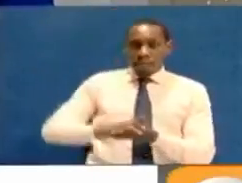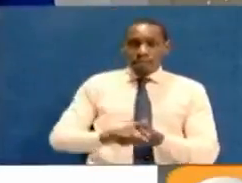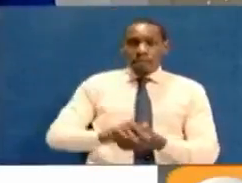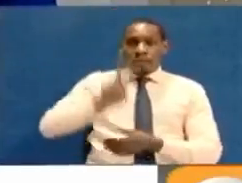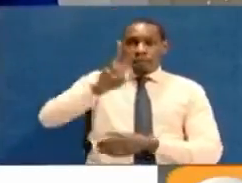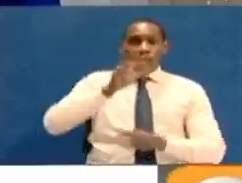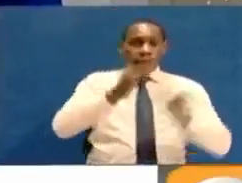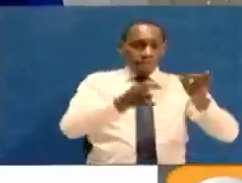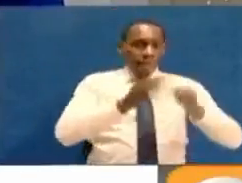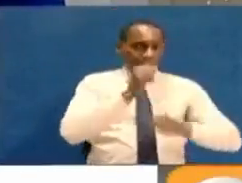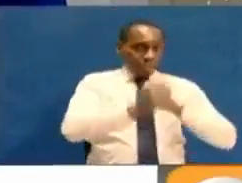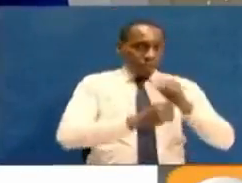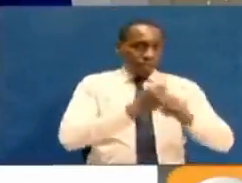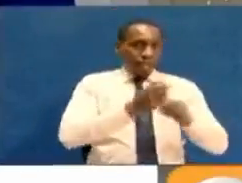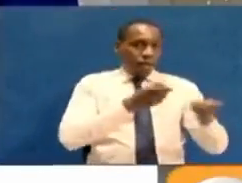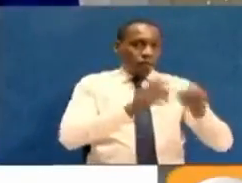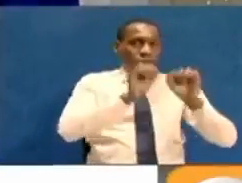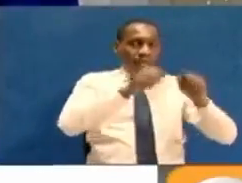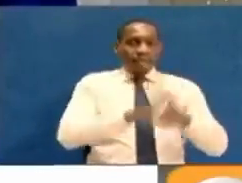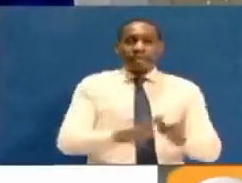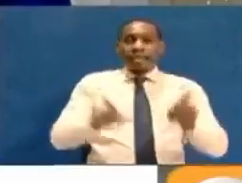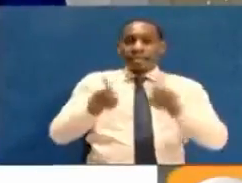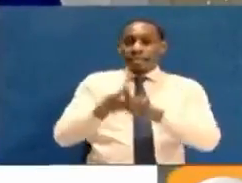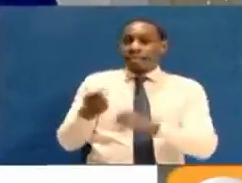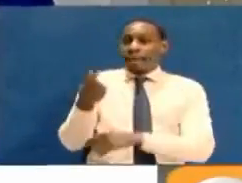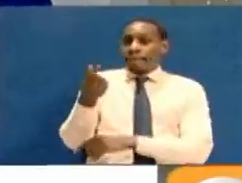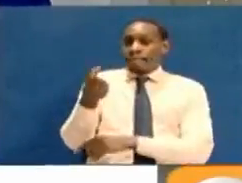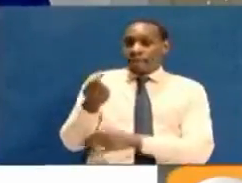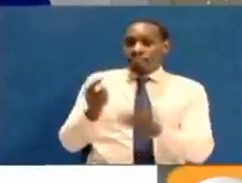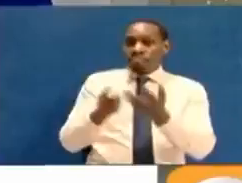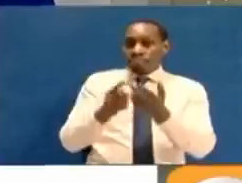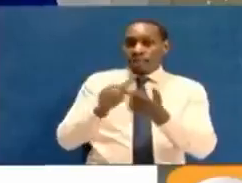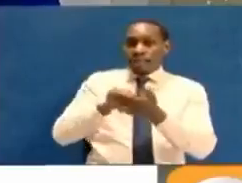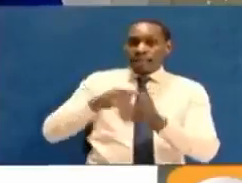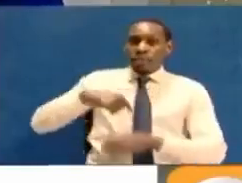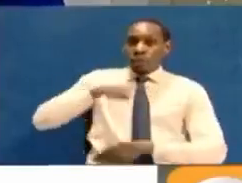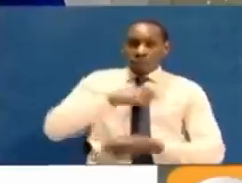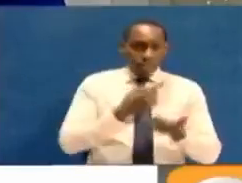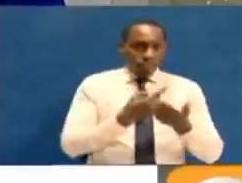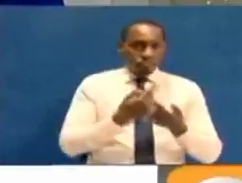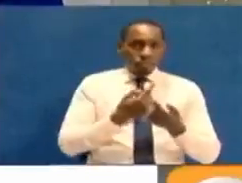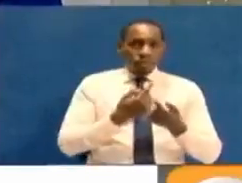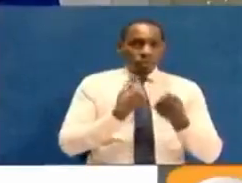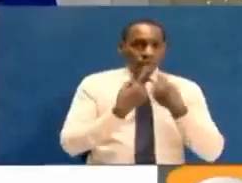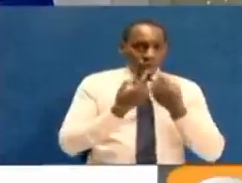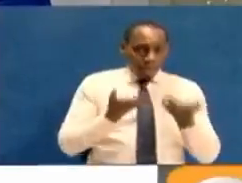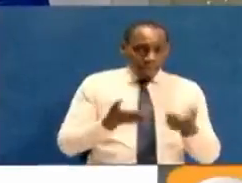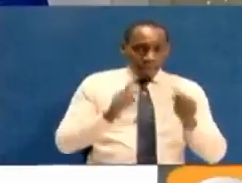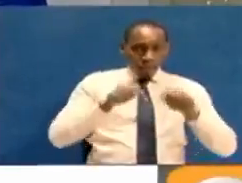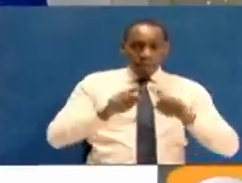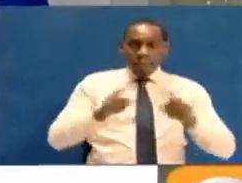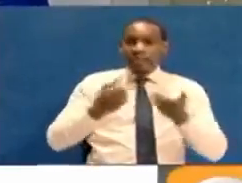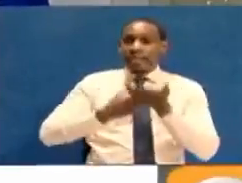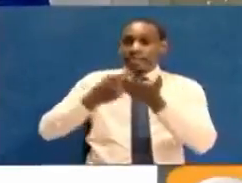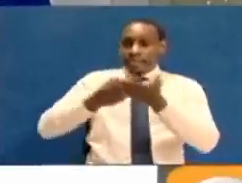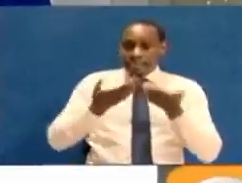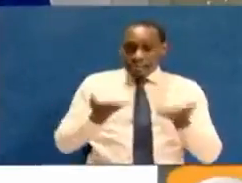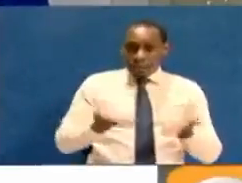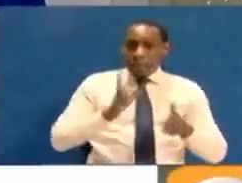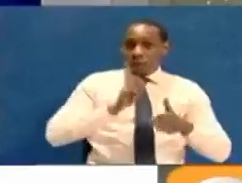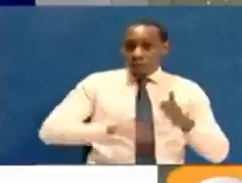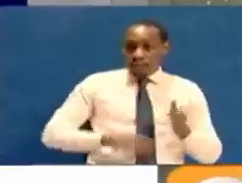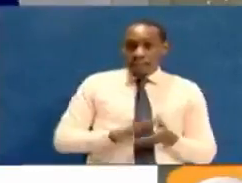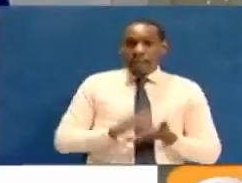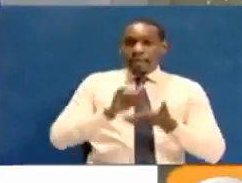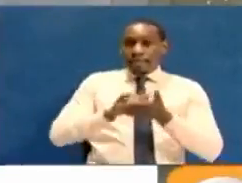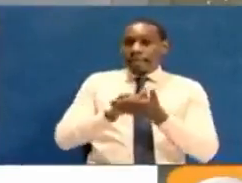financial years. So this is the amount of money that we are talking about today. However, the debate here is